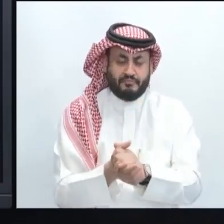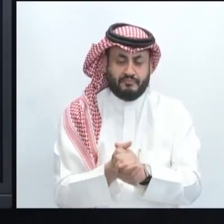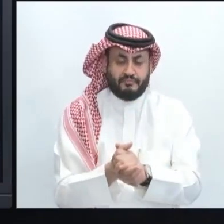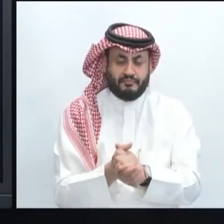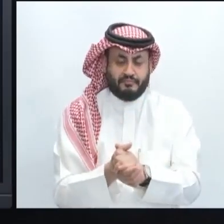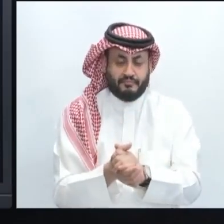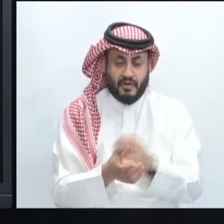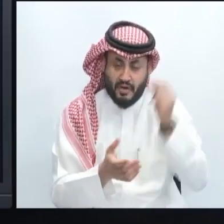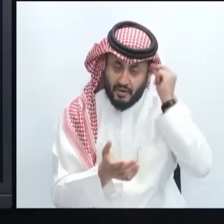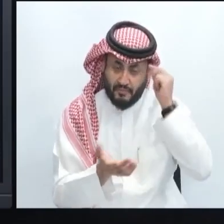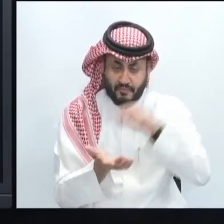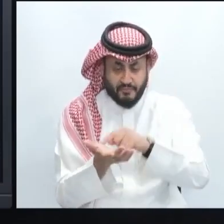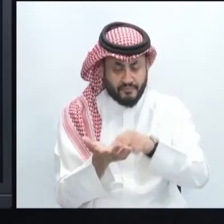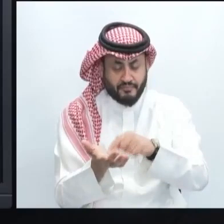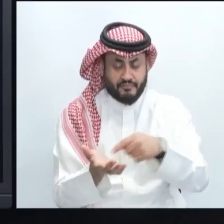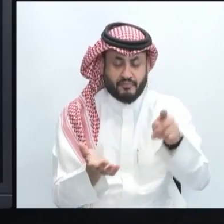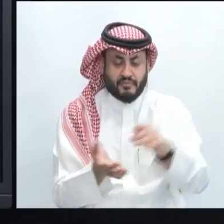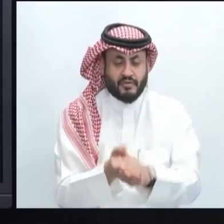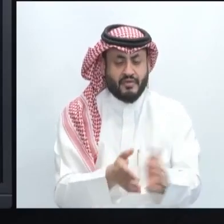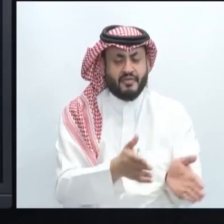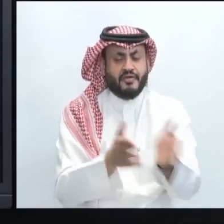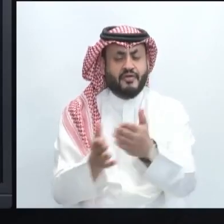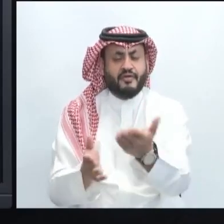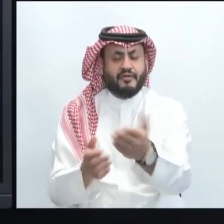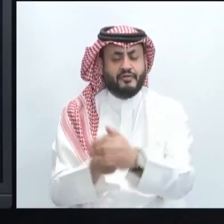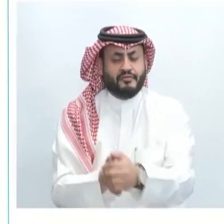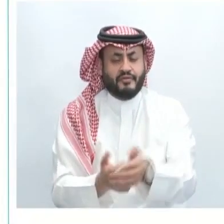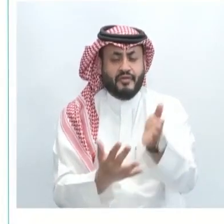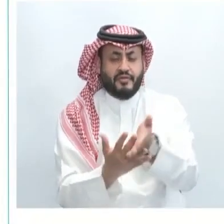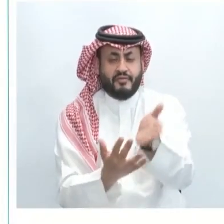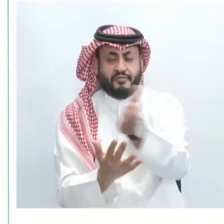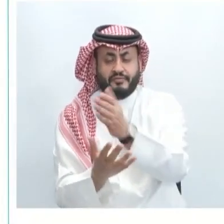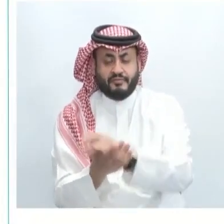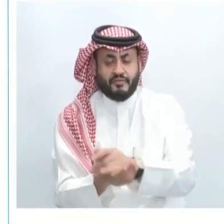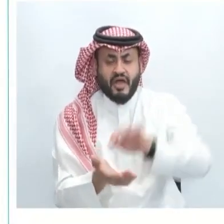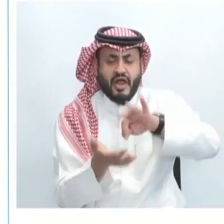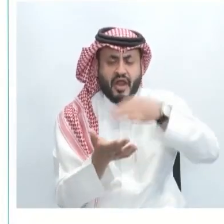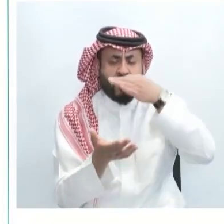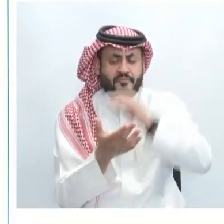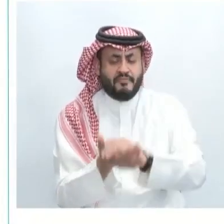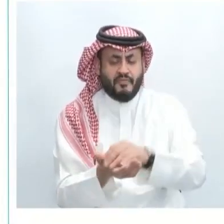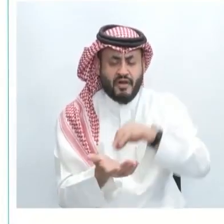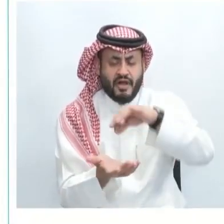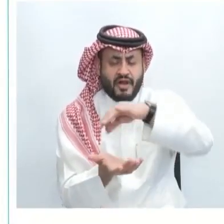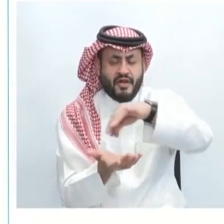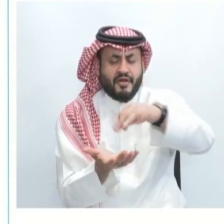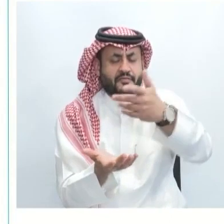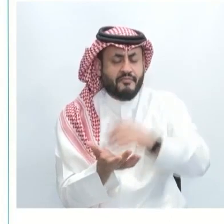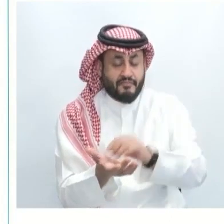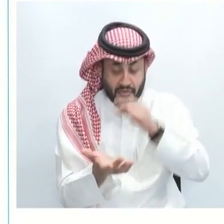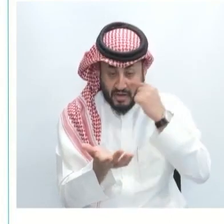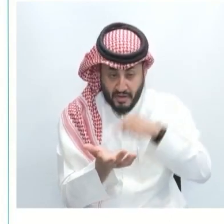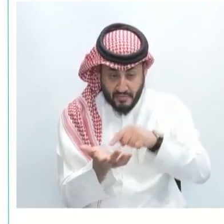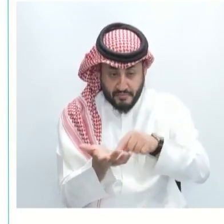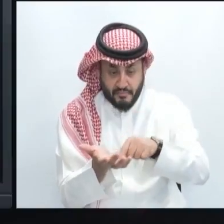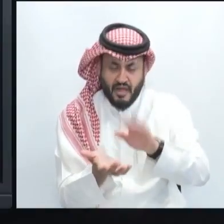count. But with words like soup or rice, we